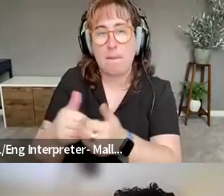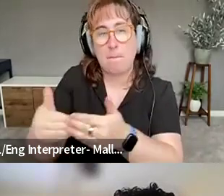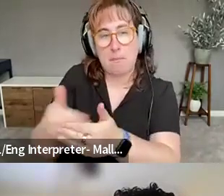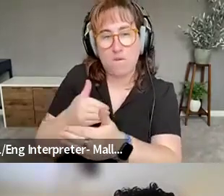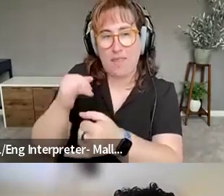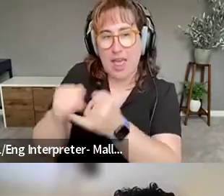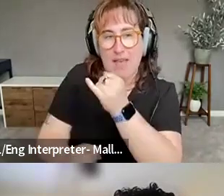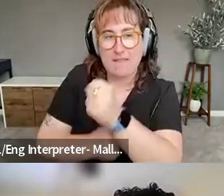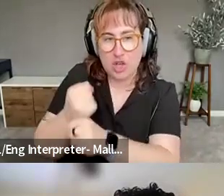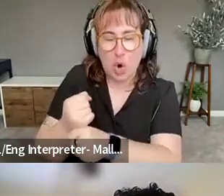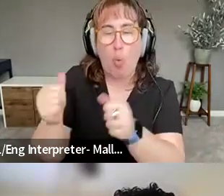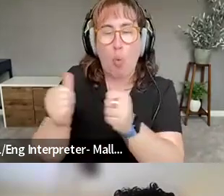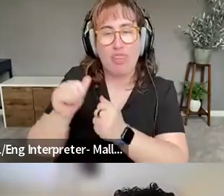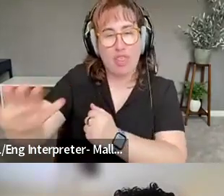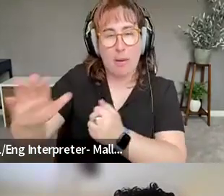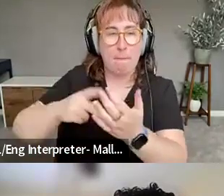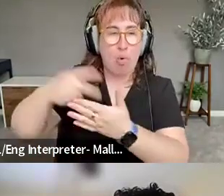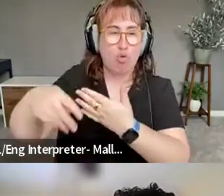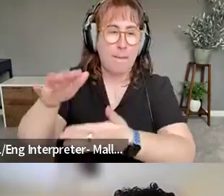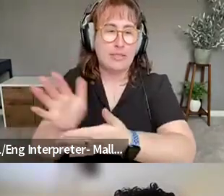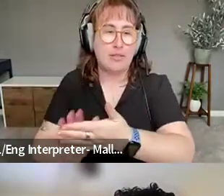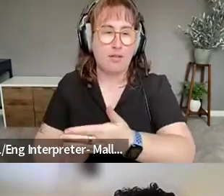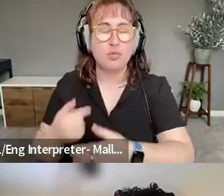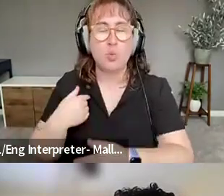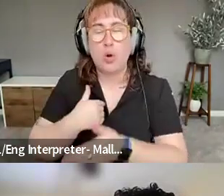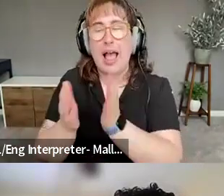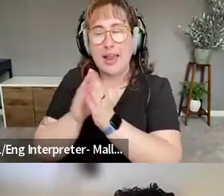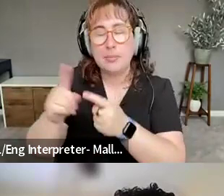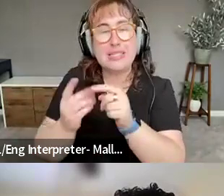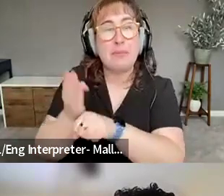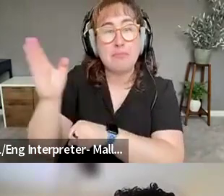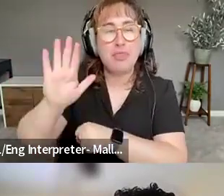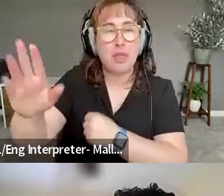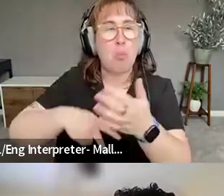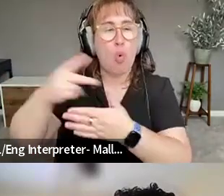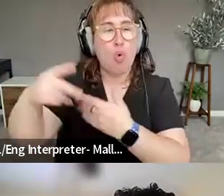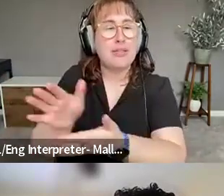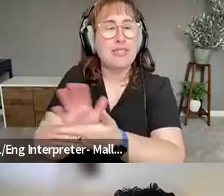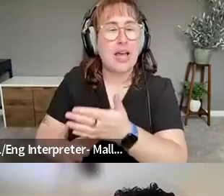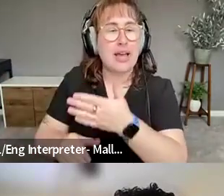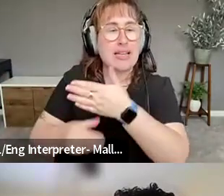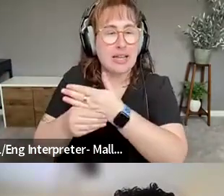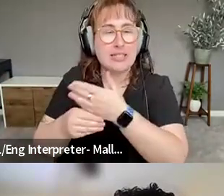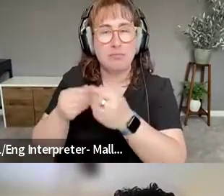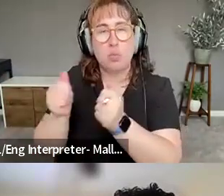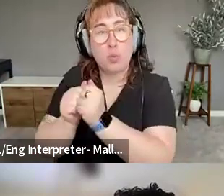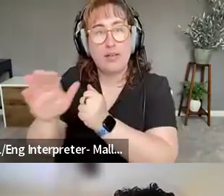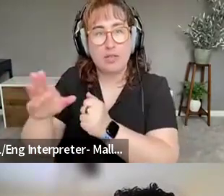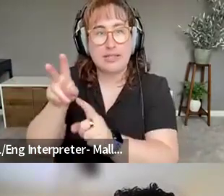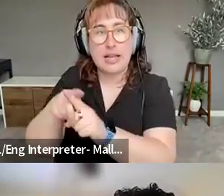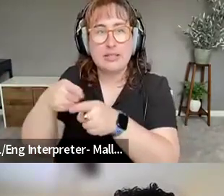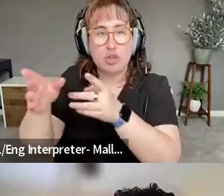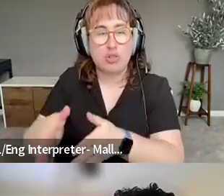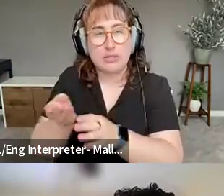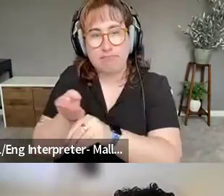with the program designs. So we're asking them to submit the program design addendums to their assigned specialists by November